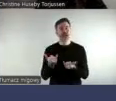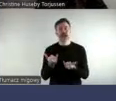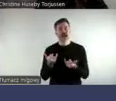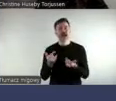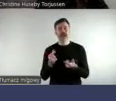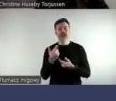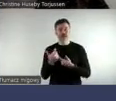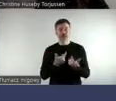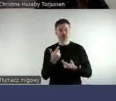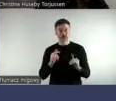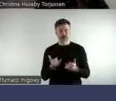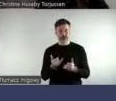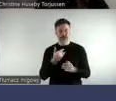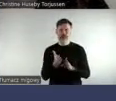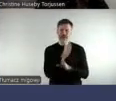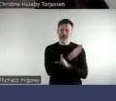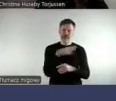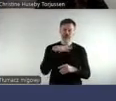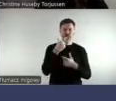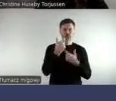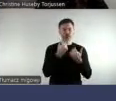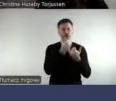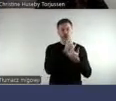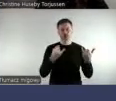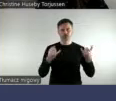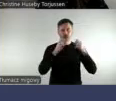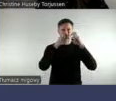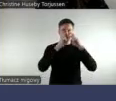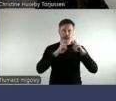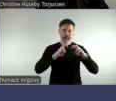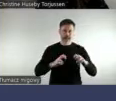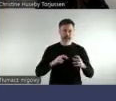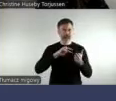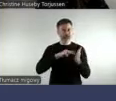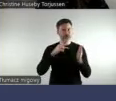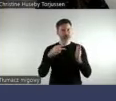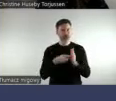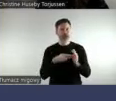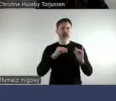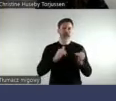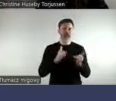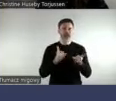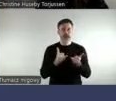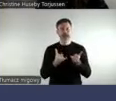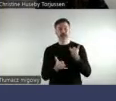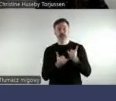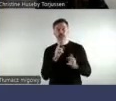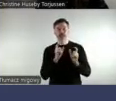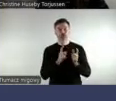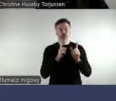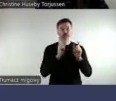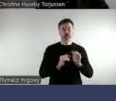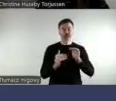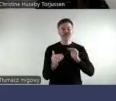our region, trying to foresee consequences on the civil society and to identify possible risk reducing